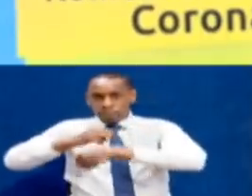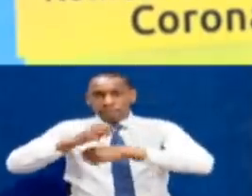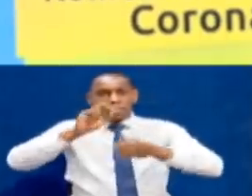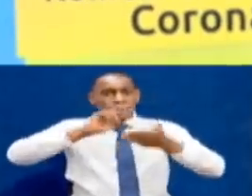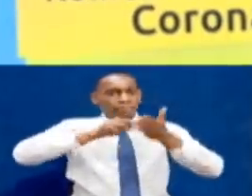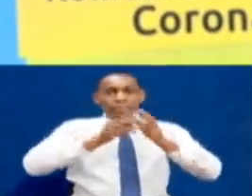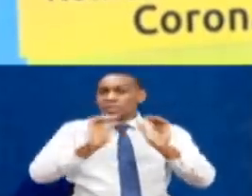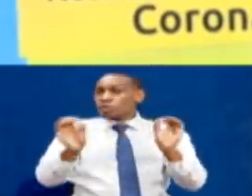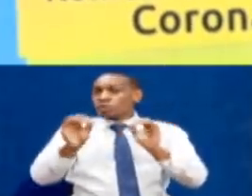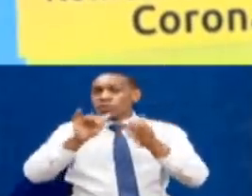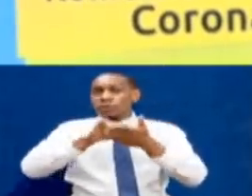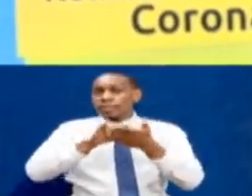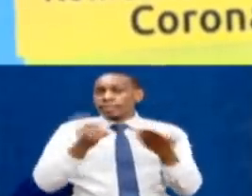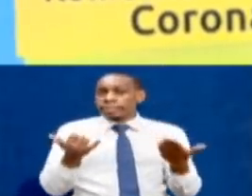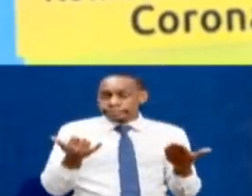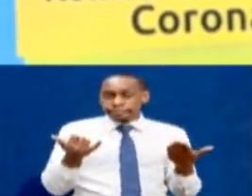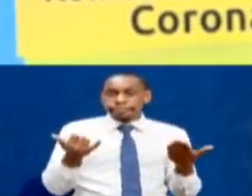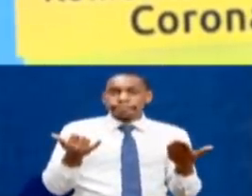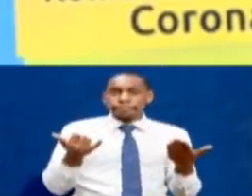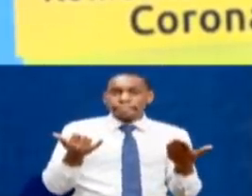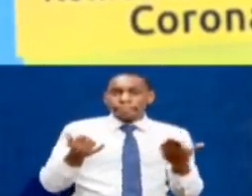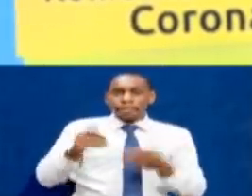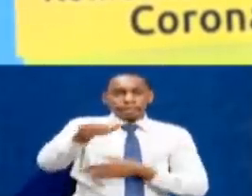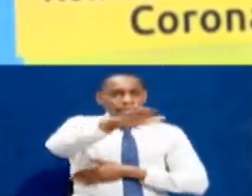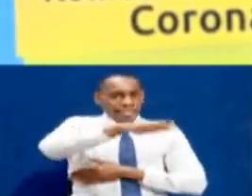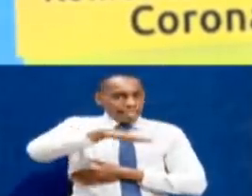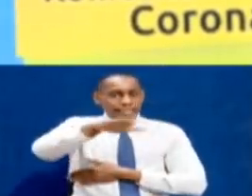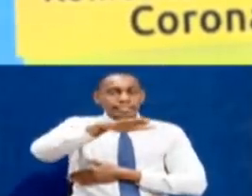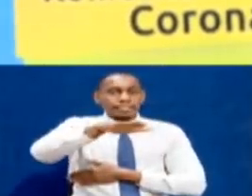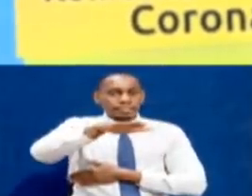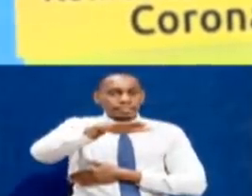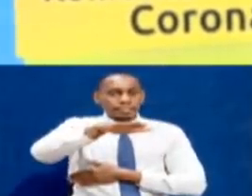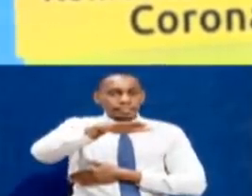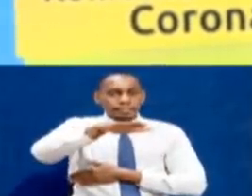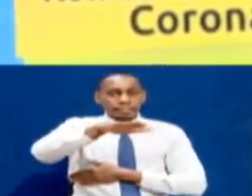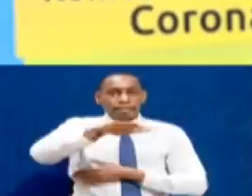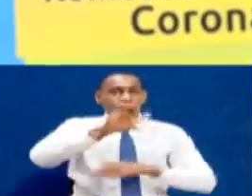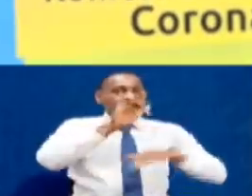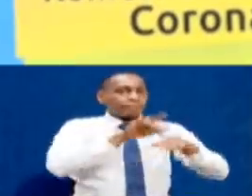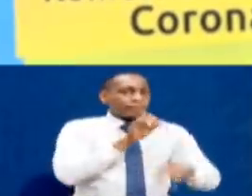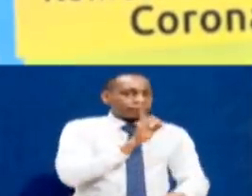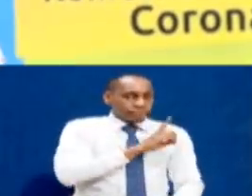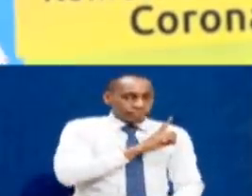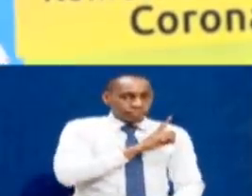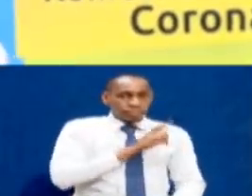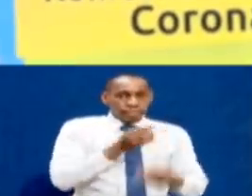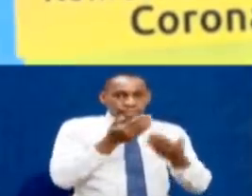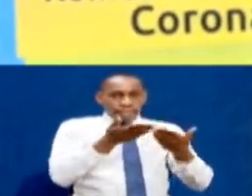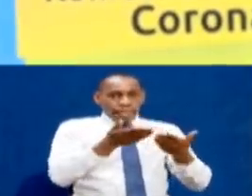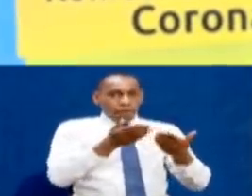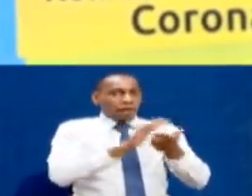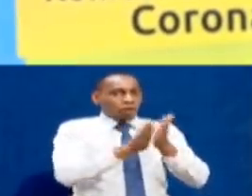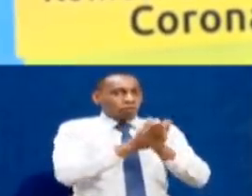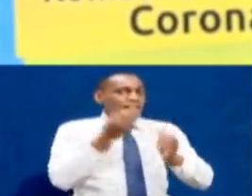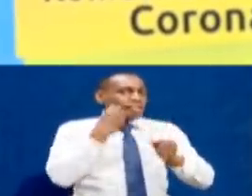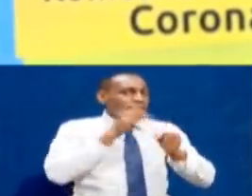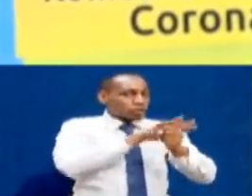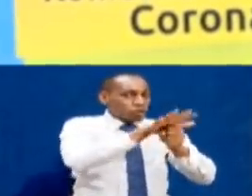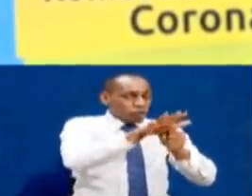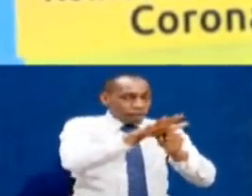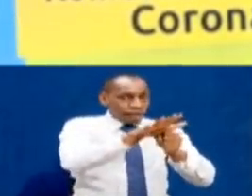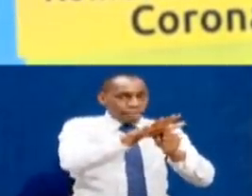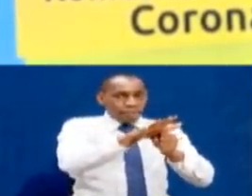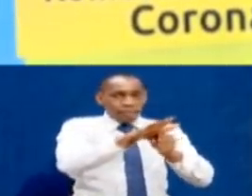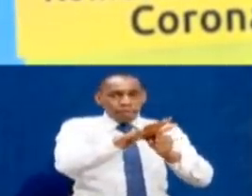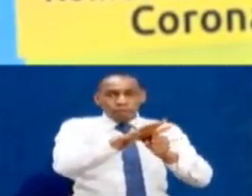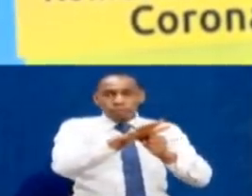not mean that the areas that were affected are now COVID-free.